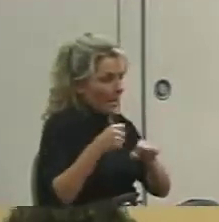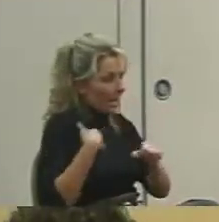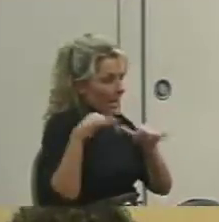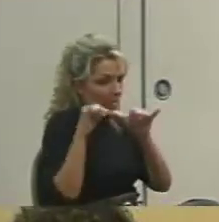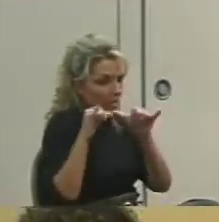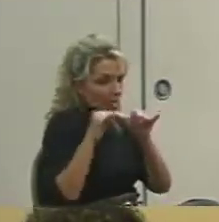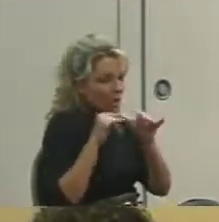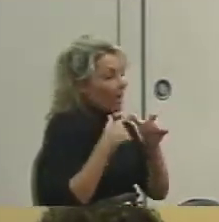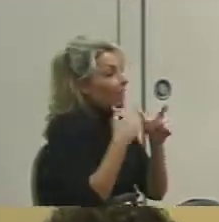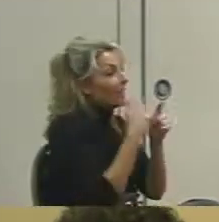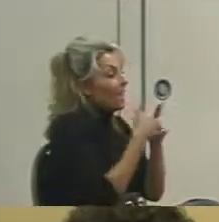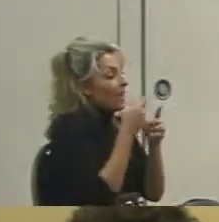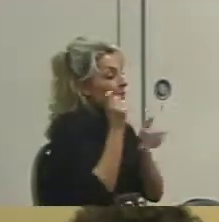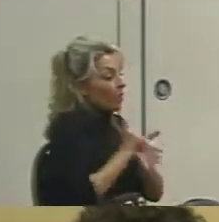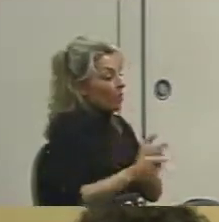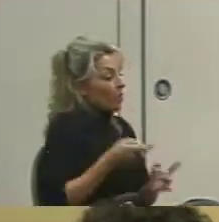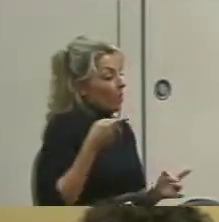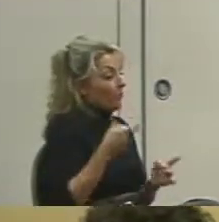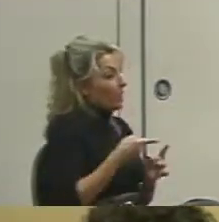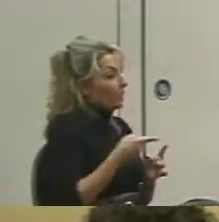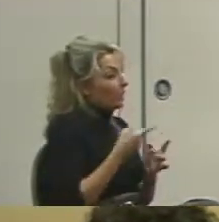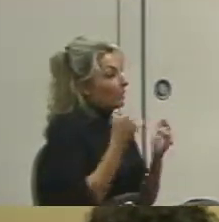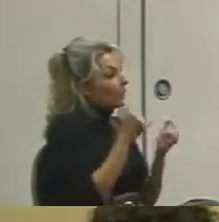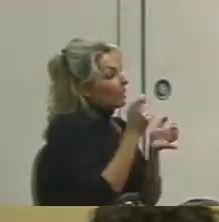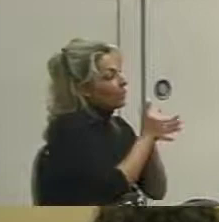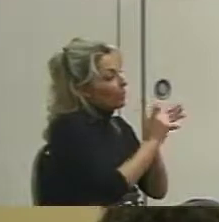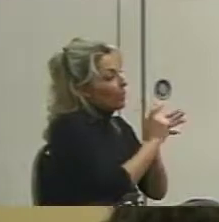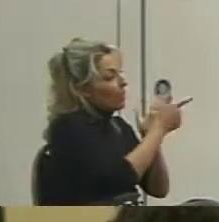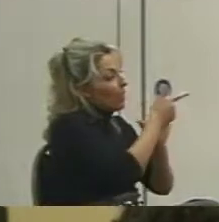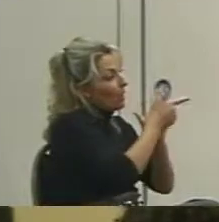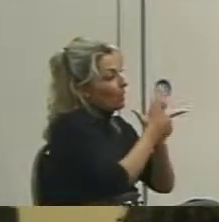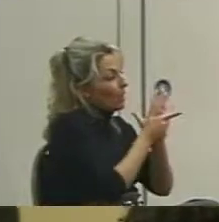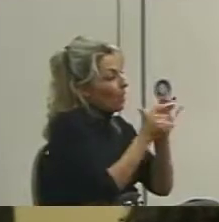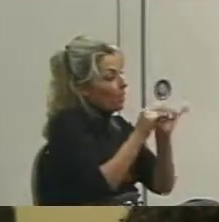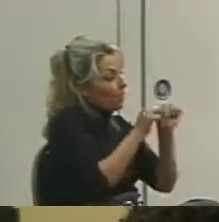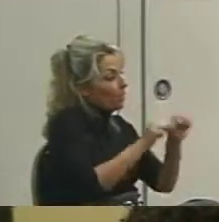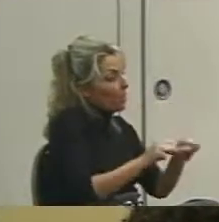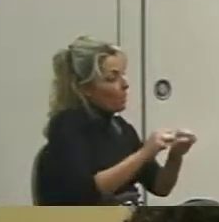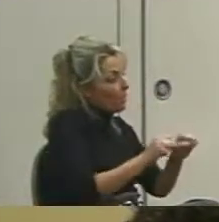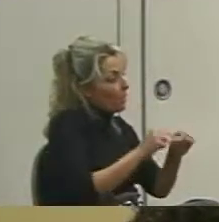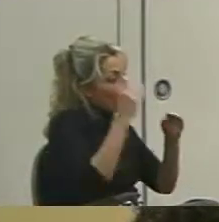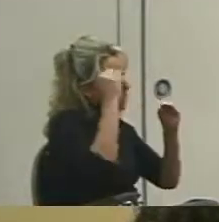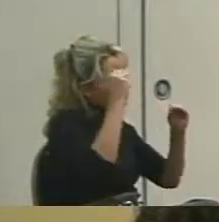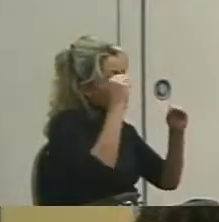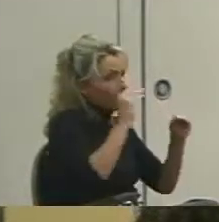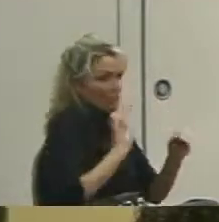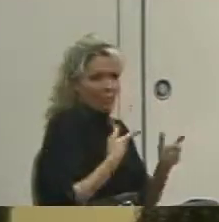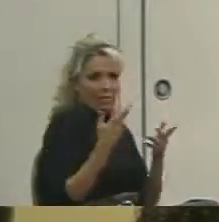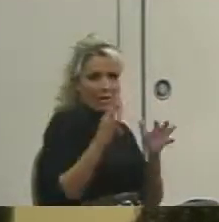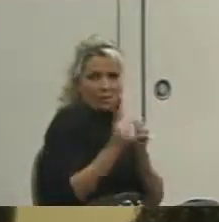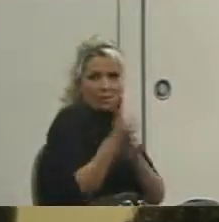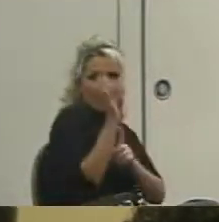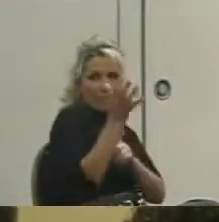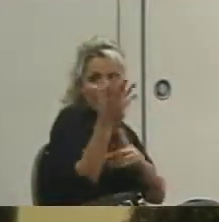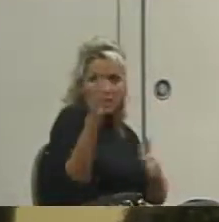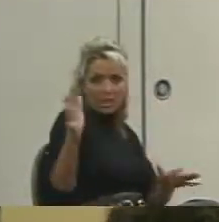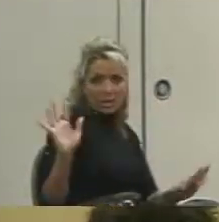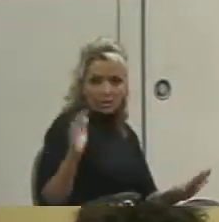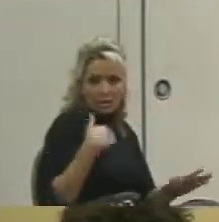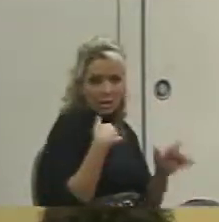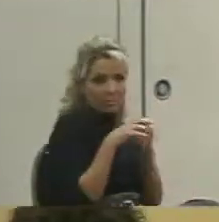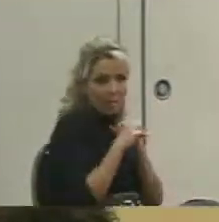your objective. Now you've written a legal, measurable instruction objective. Are we all done with all 5 minutes? Okay, so I'm just rambling